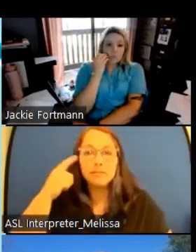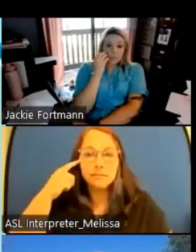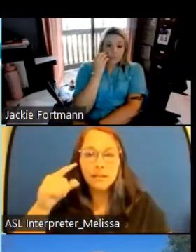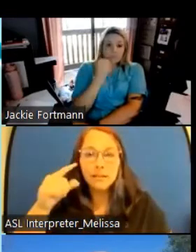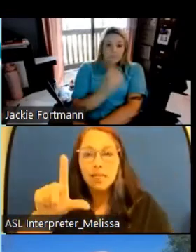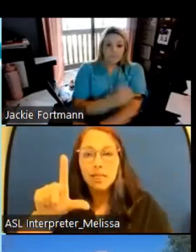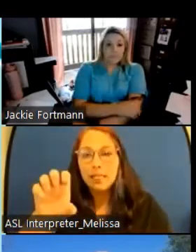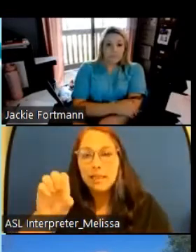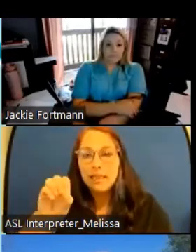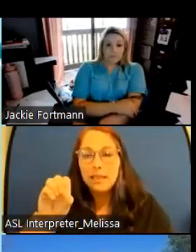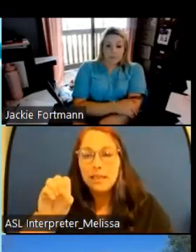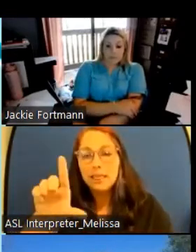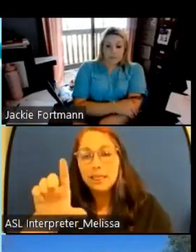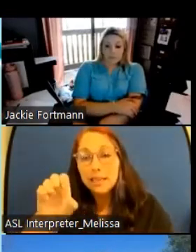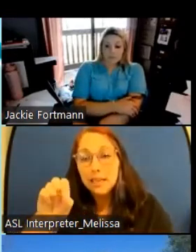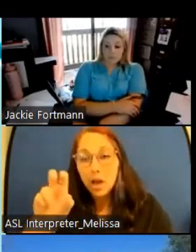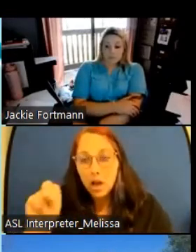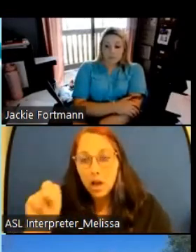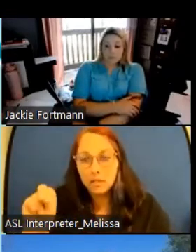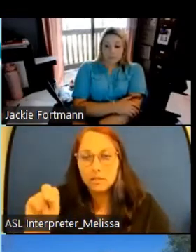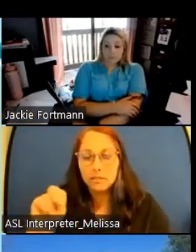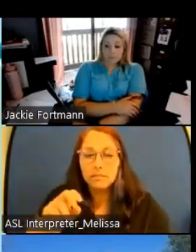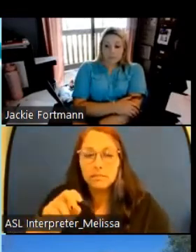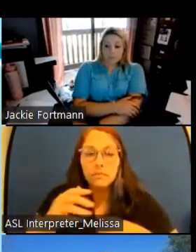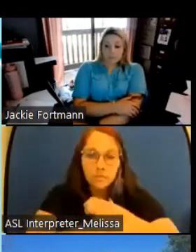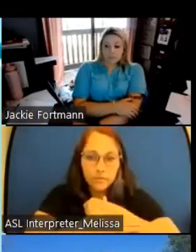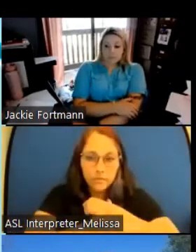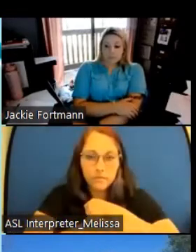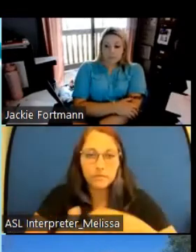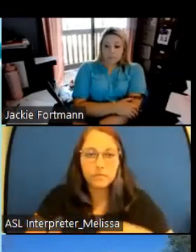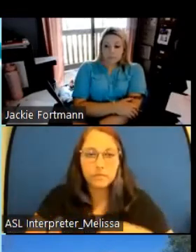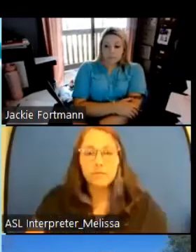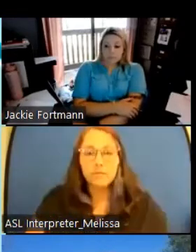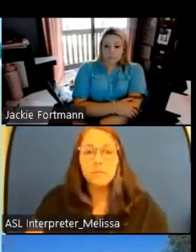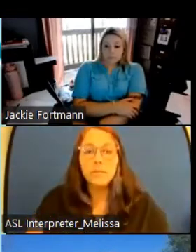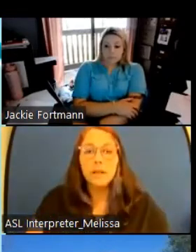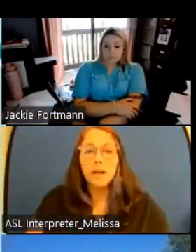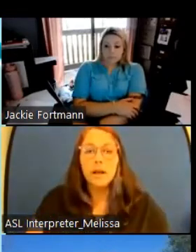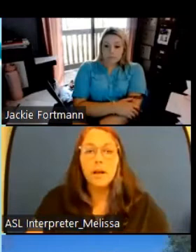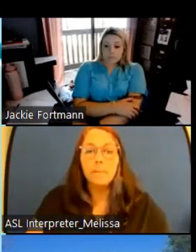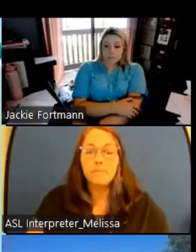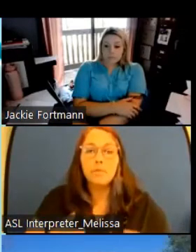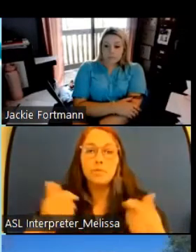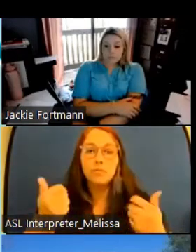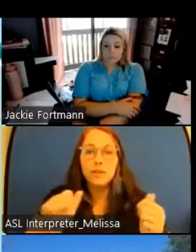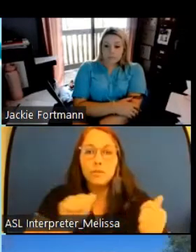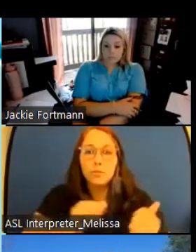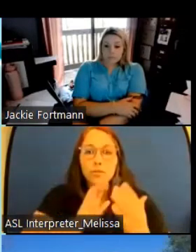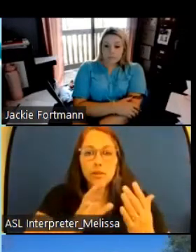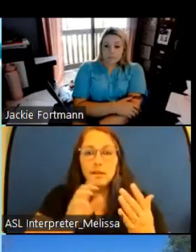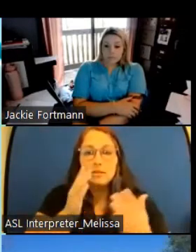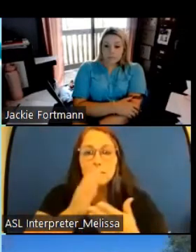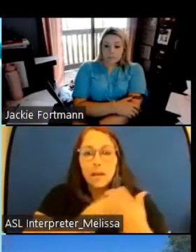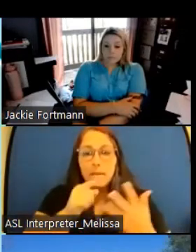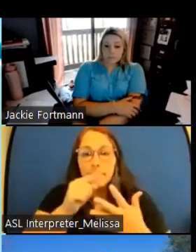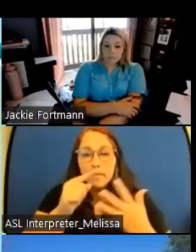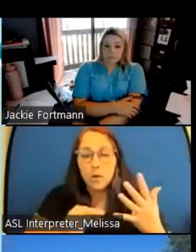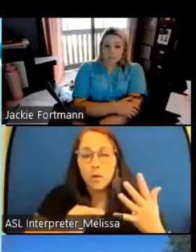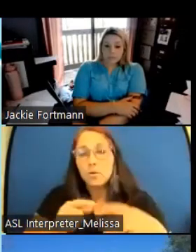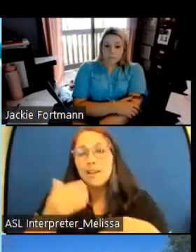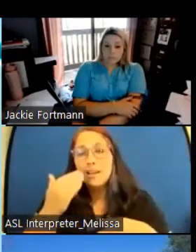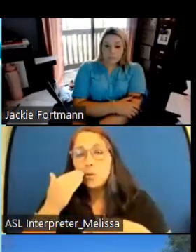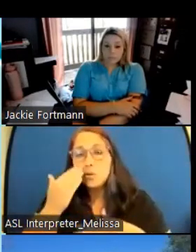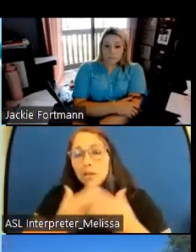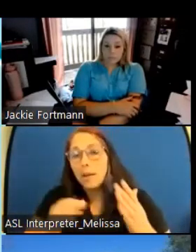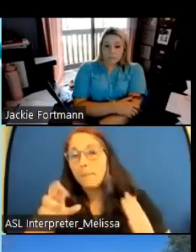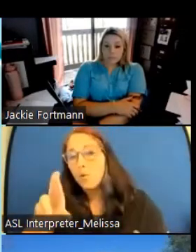so hopefully we are able to address some of those through our rural NOFO and in partnerships with agencies such